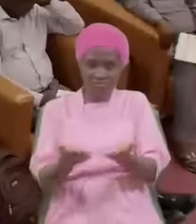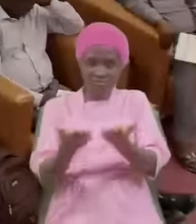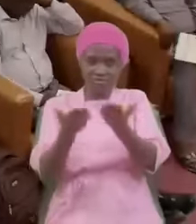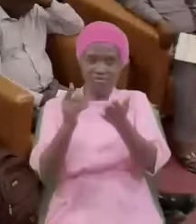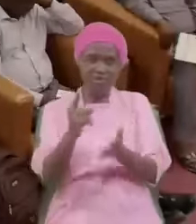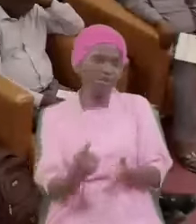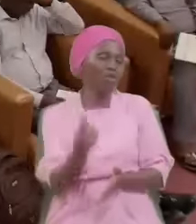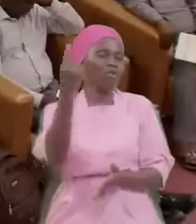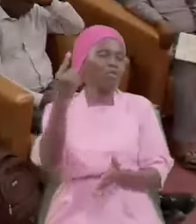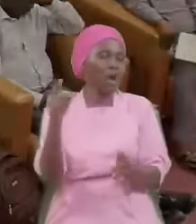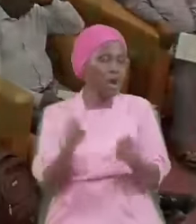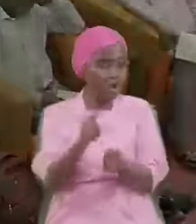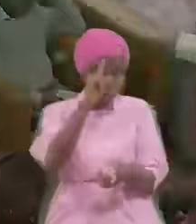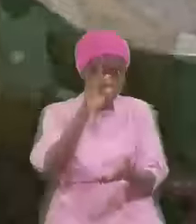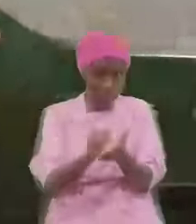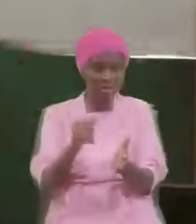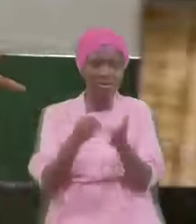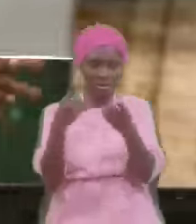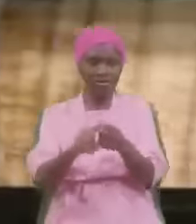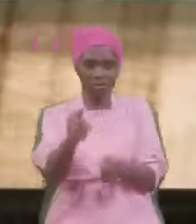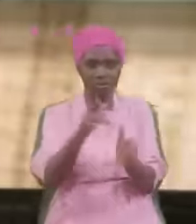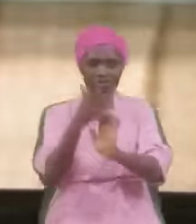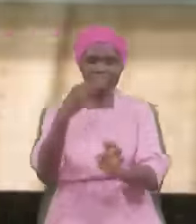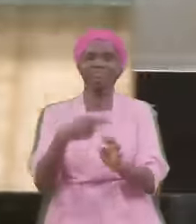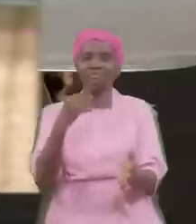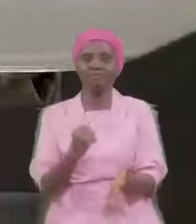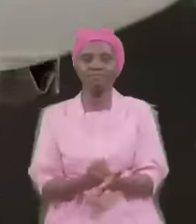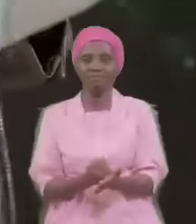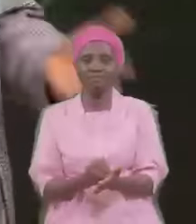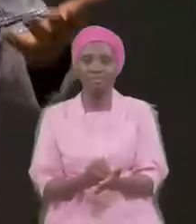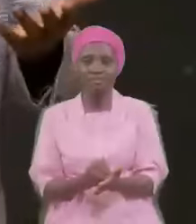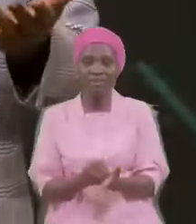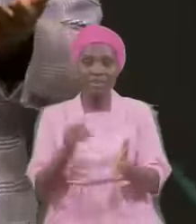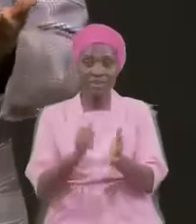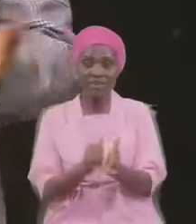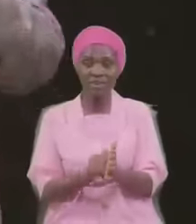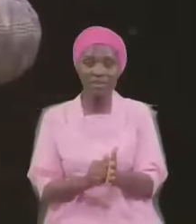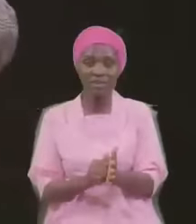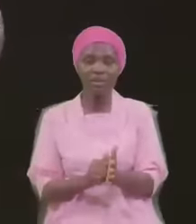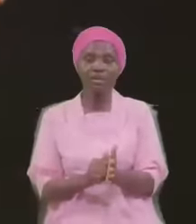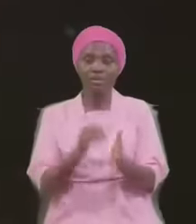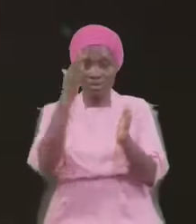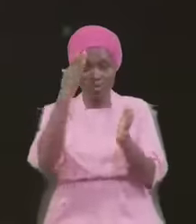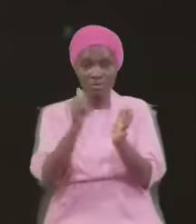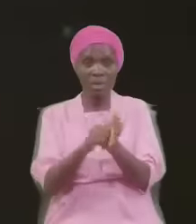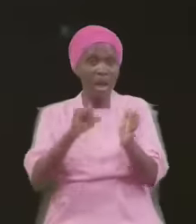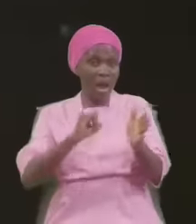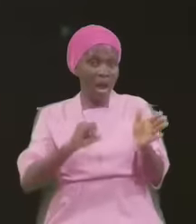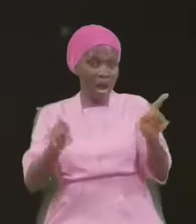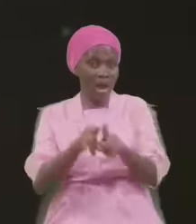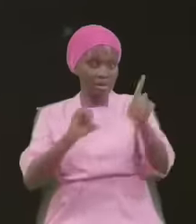it will happen. That they may know that as I was with Moses,